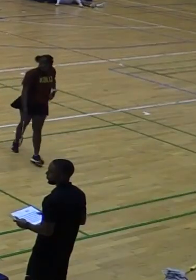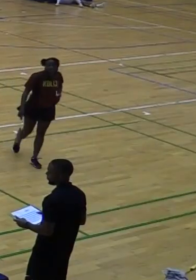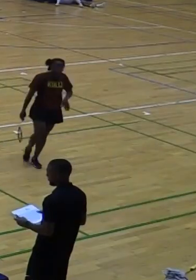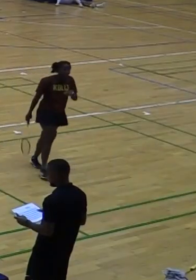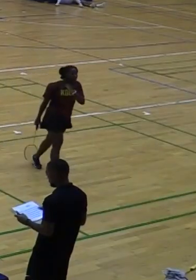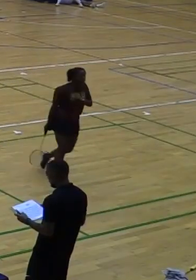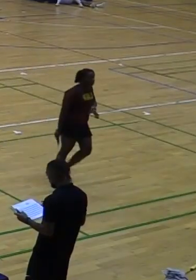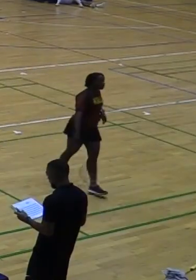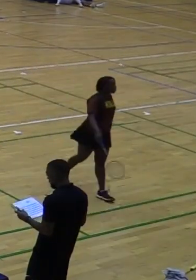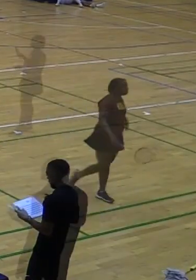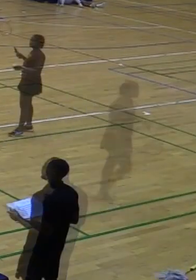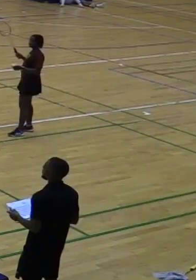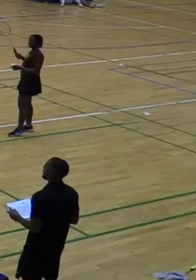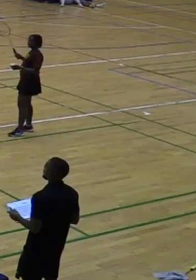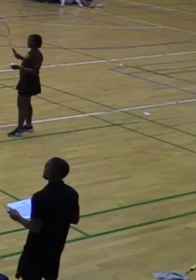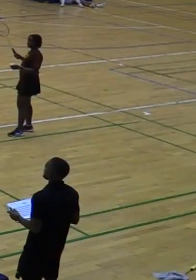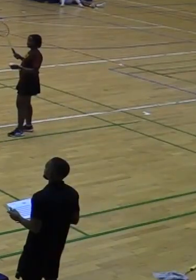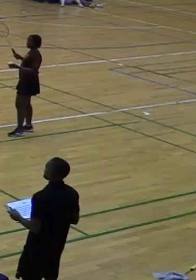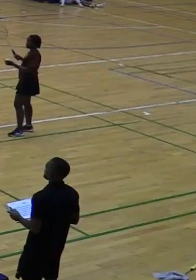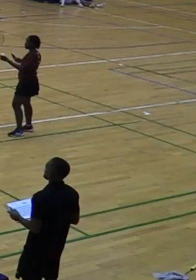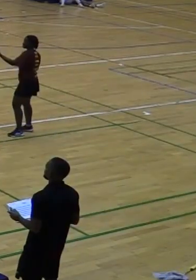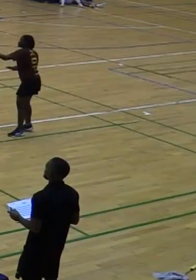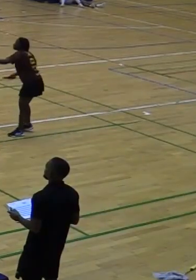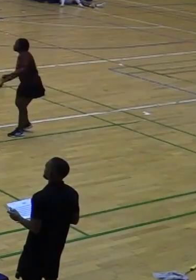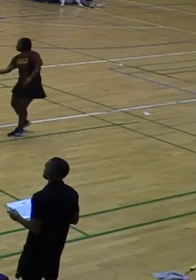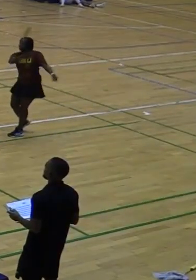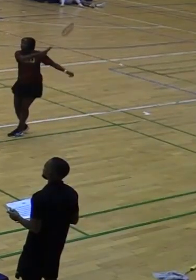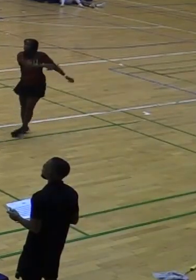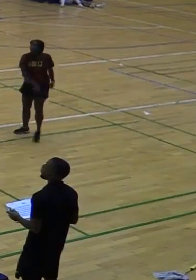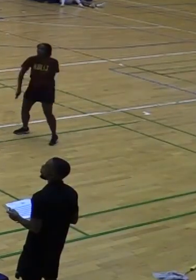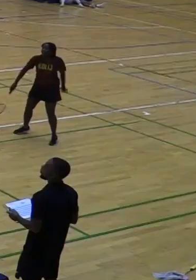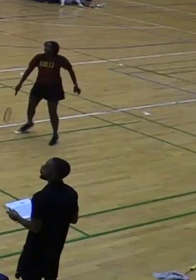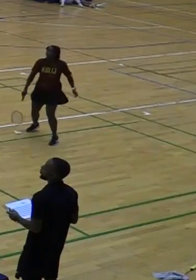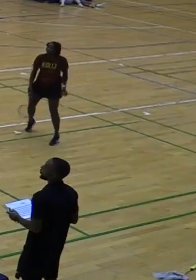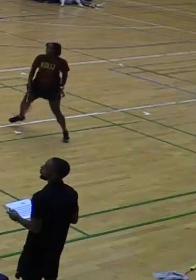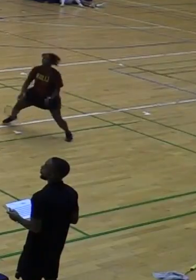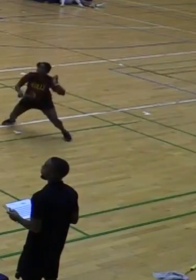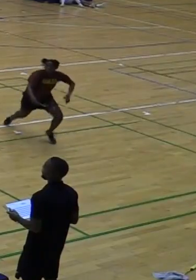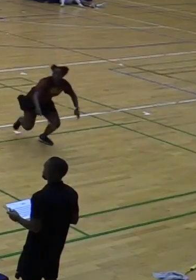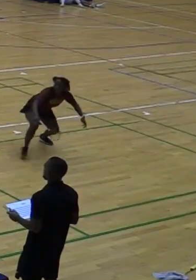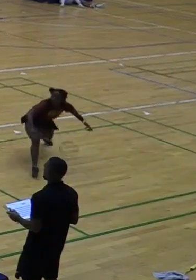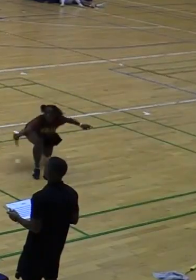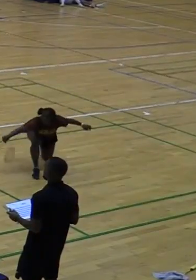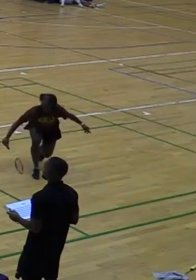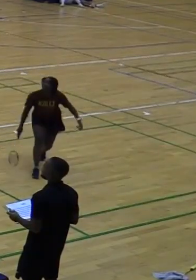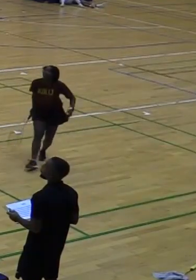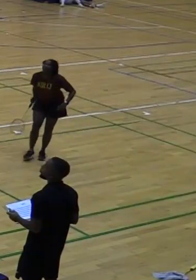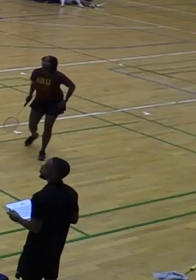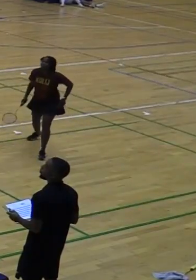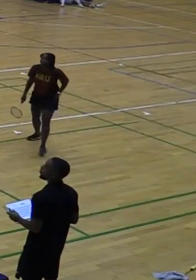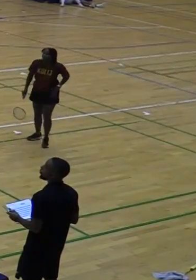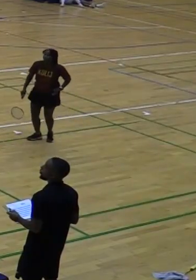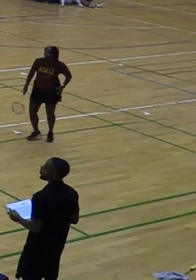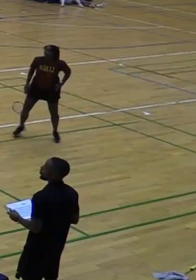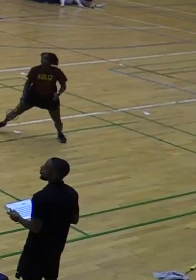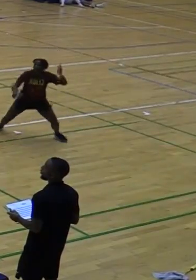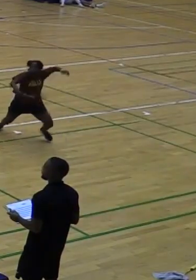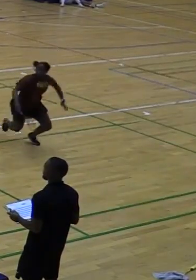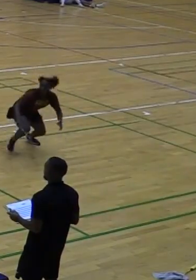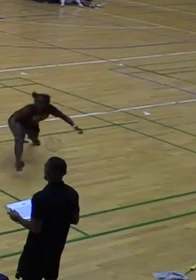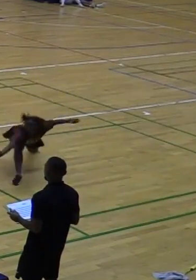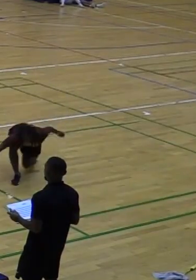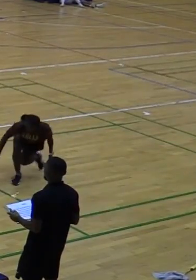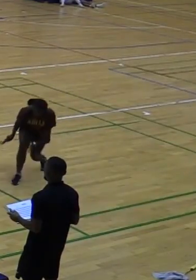corner pocket. However, a few mistakes by Trotman let Brathwaite back into the contest, brings her opponent